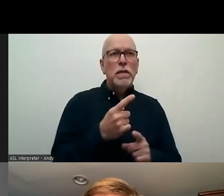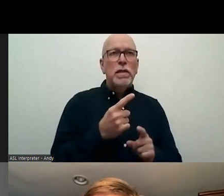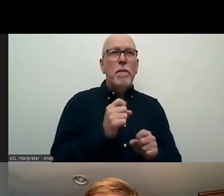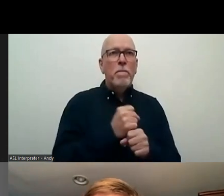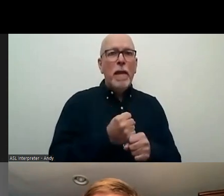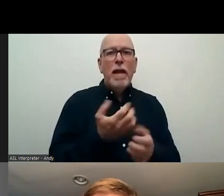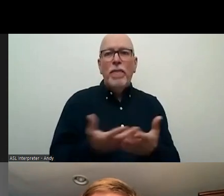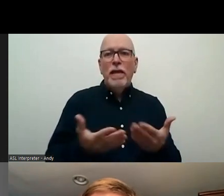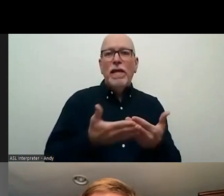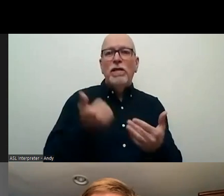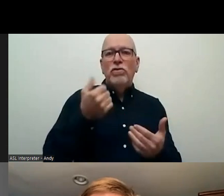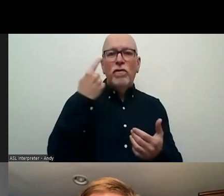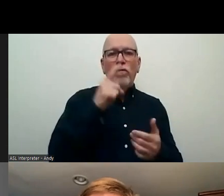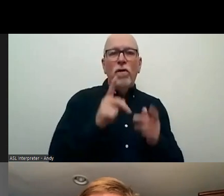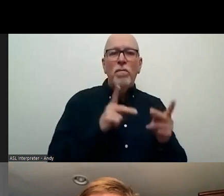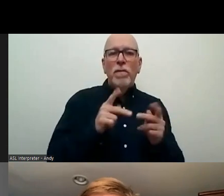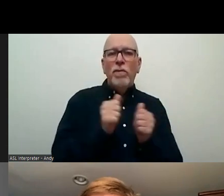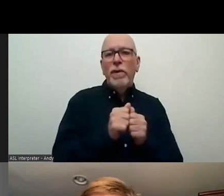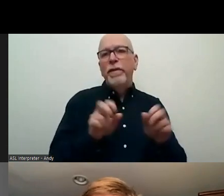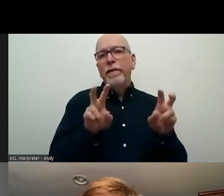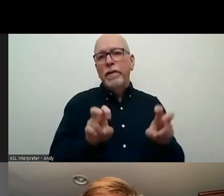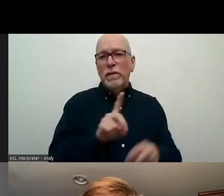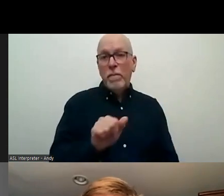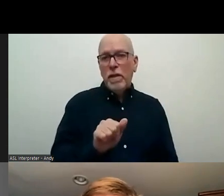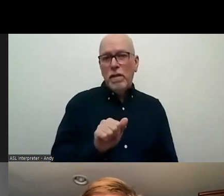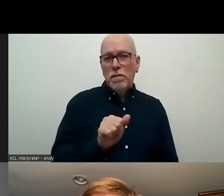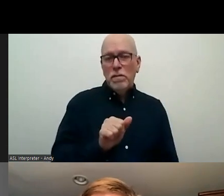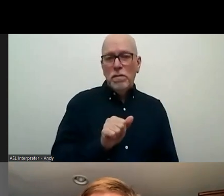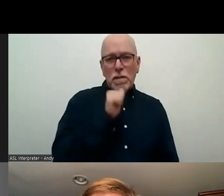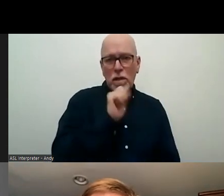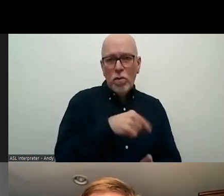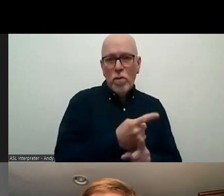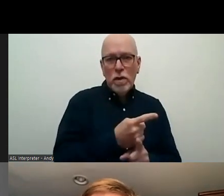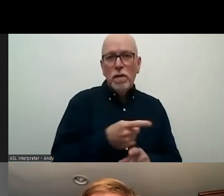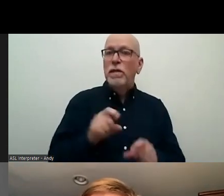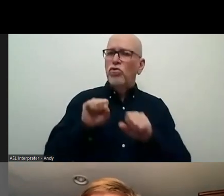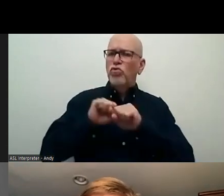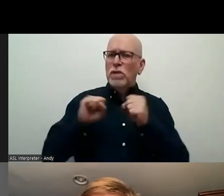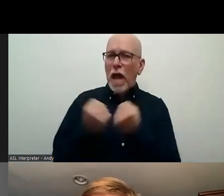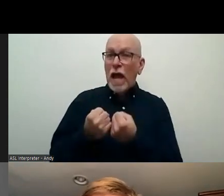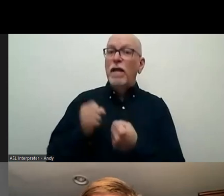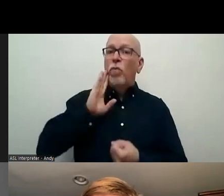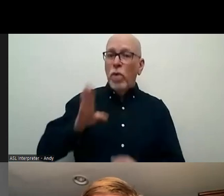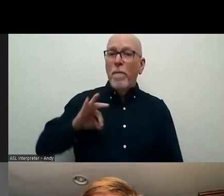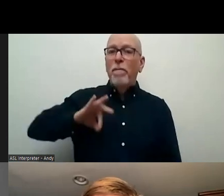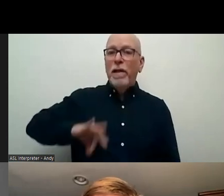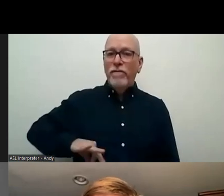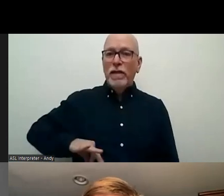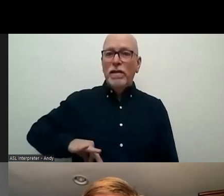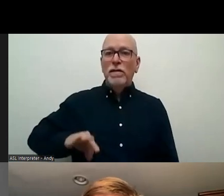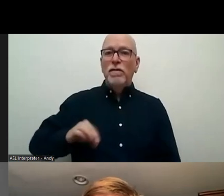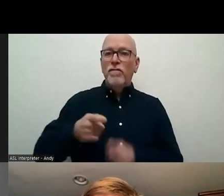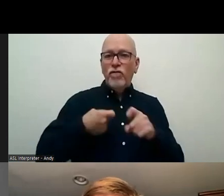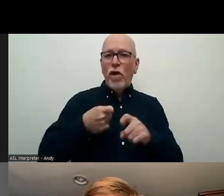for folks with quote-unquote disabilities. Society at large benefits from